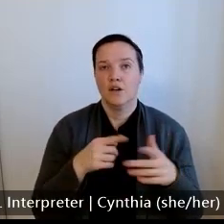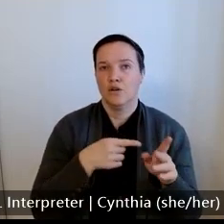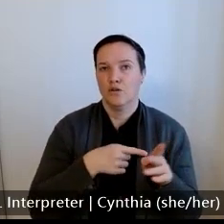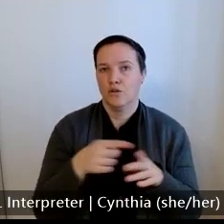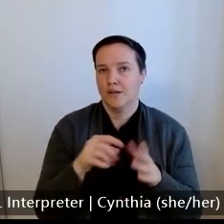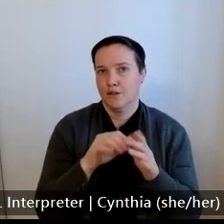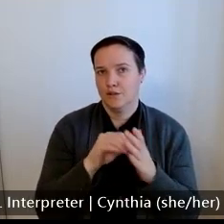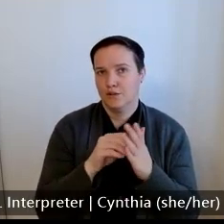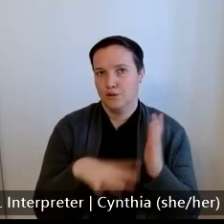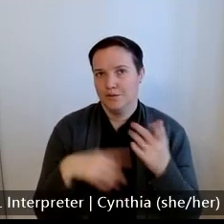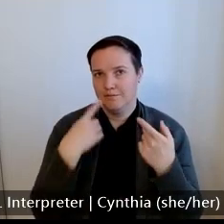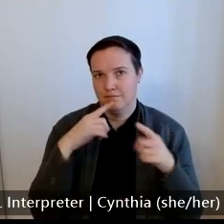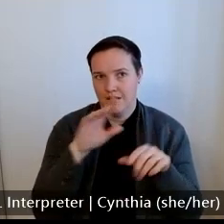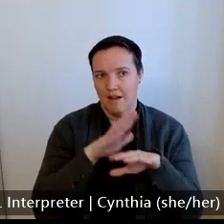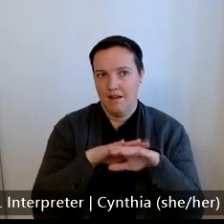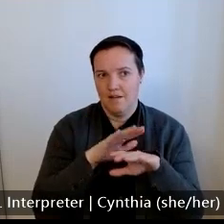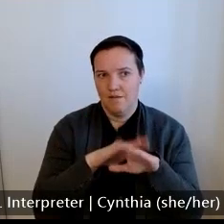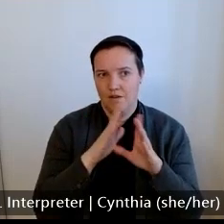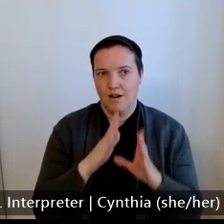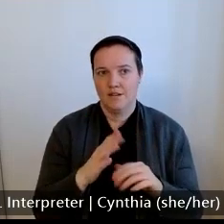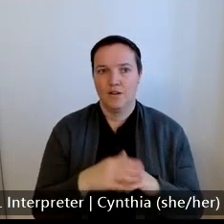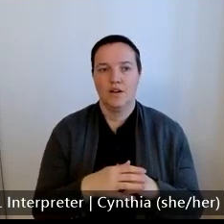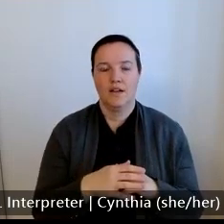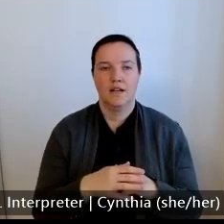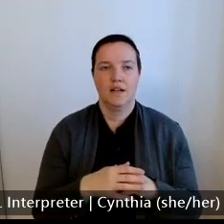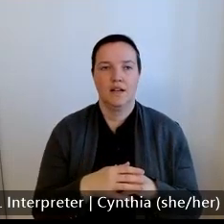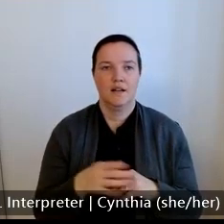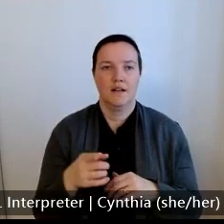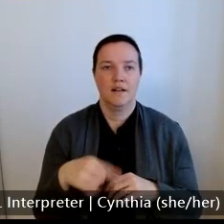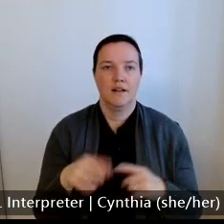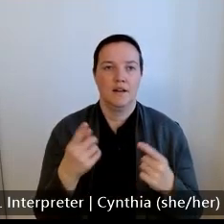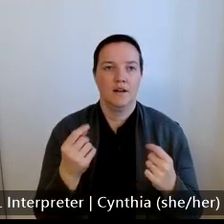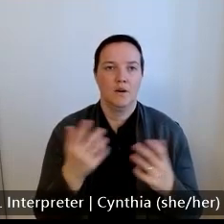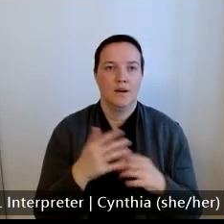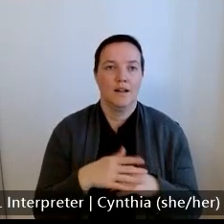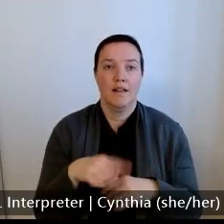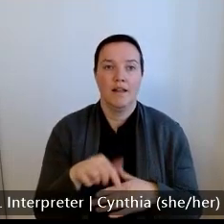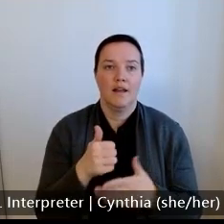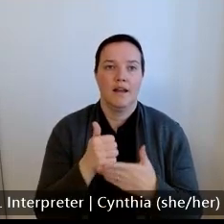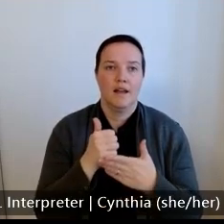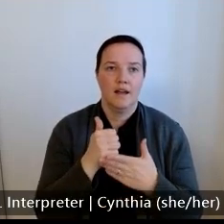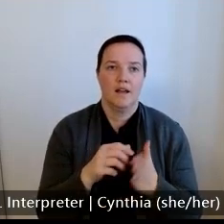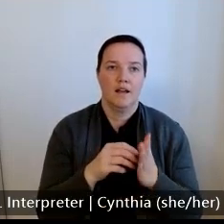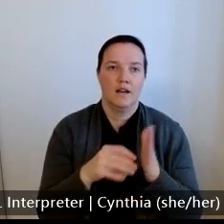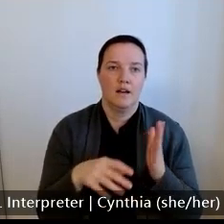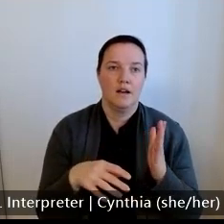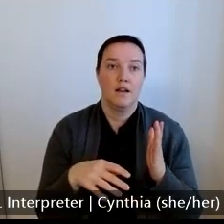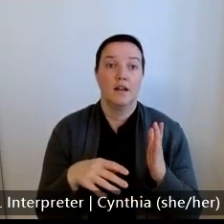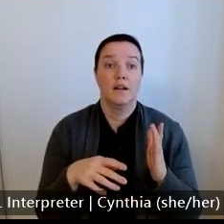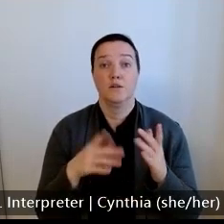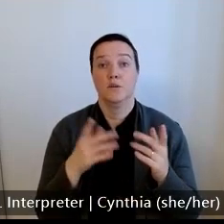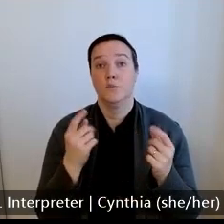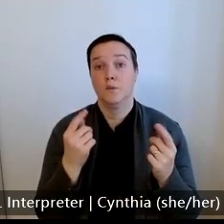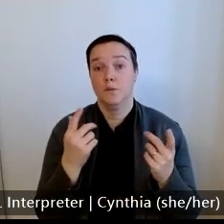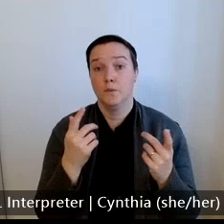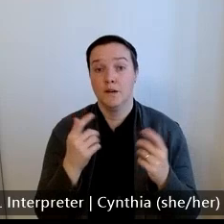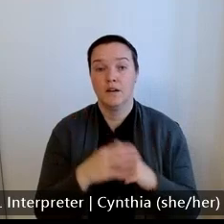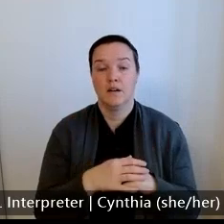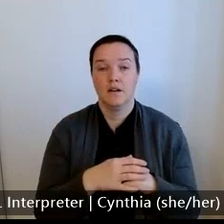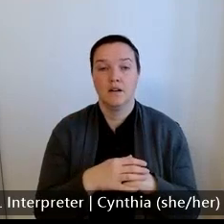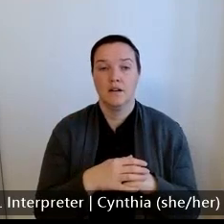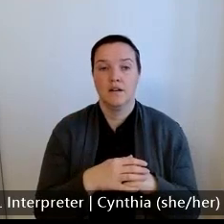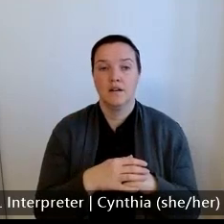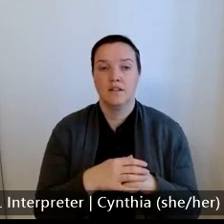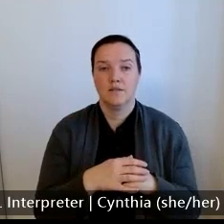Success Advisors. They primarily help students navigate